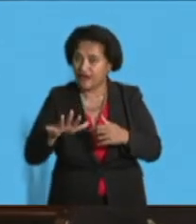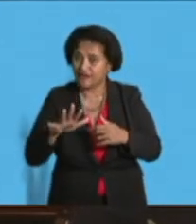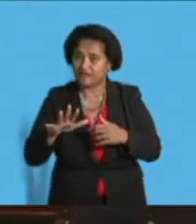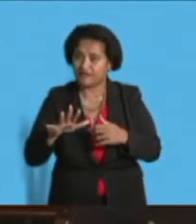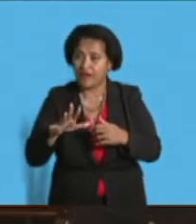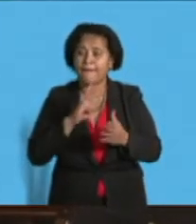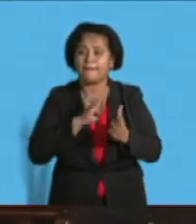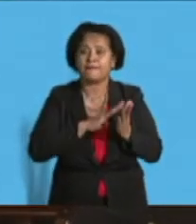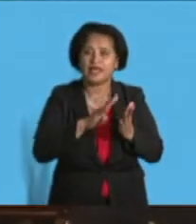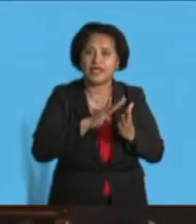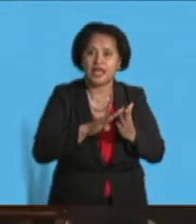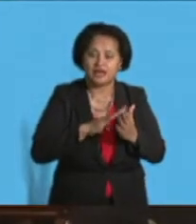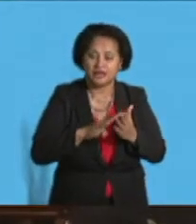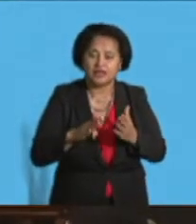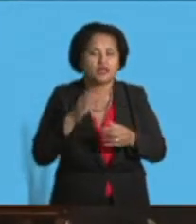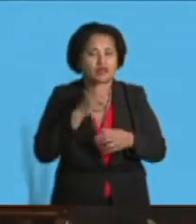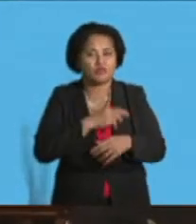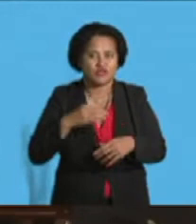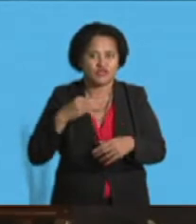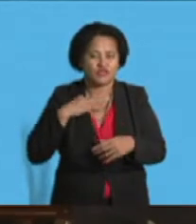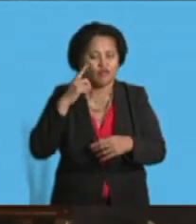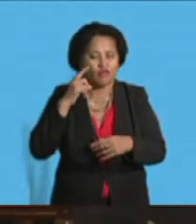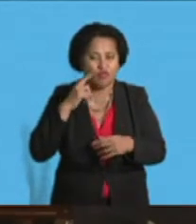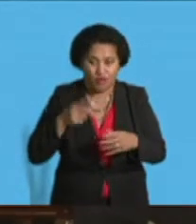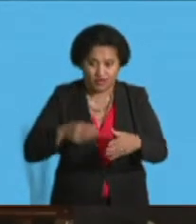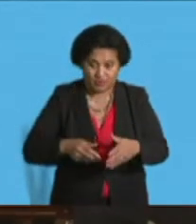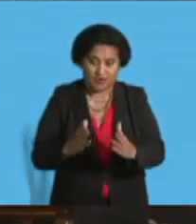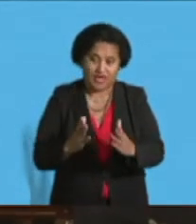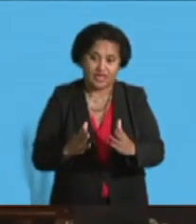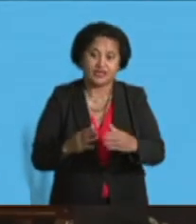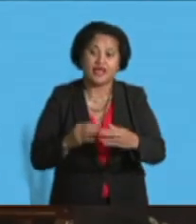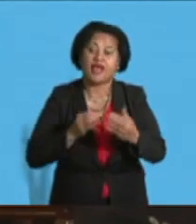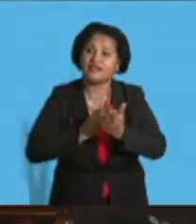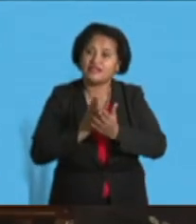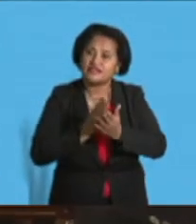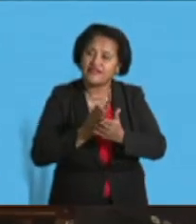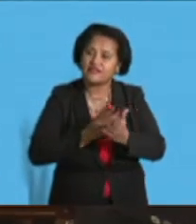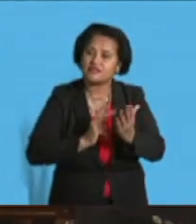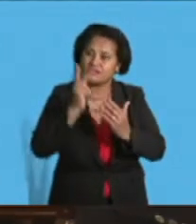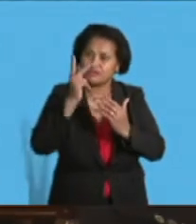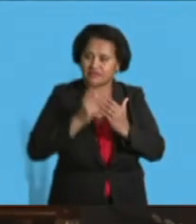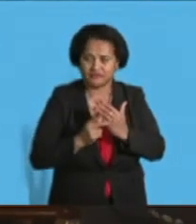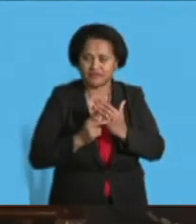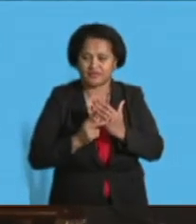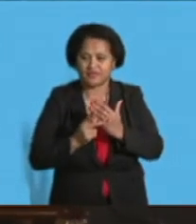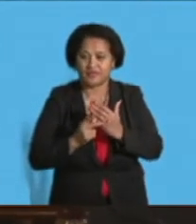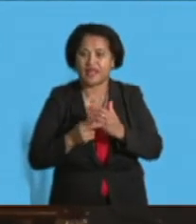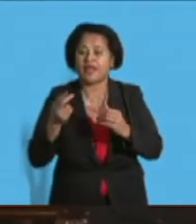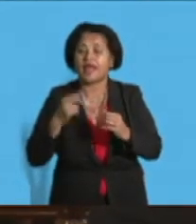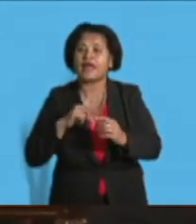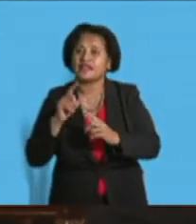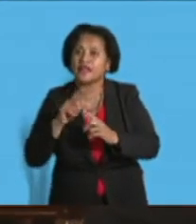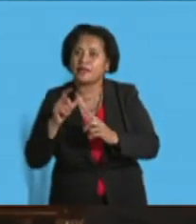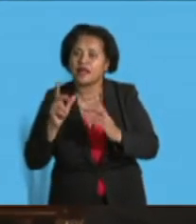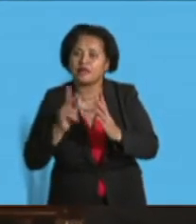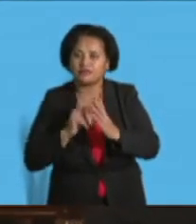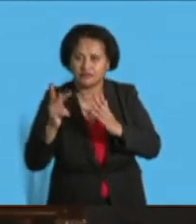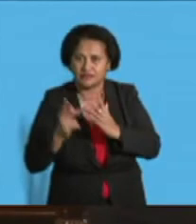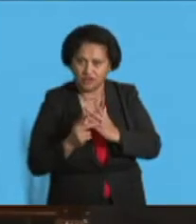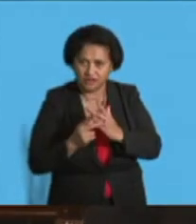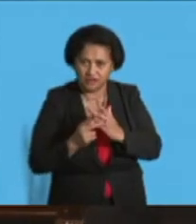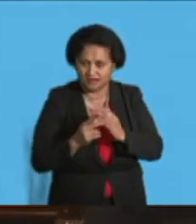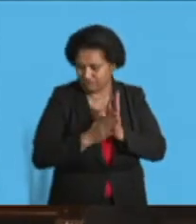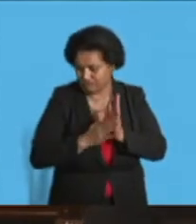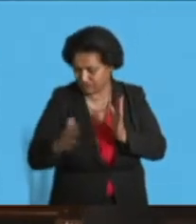will fund the policy and administration program, waterways services program, including capital projects that will be undertaken in the 2018-19 fiscal